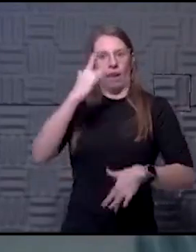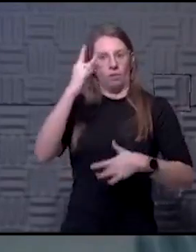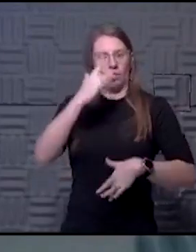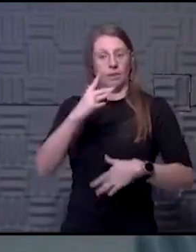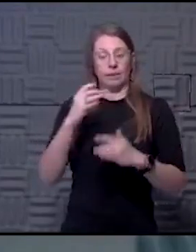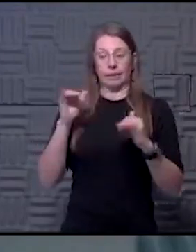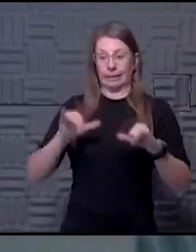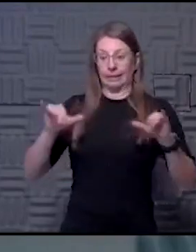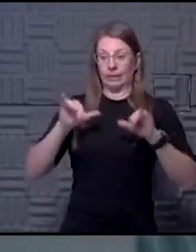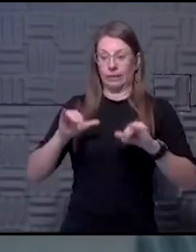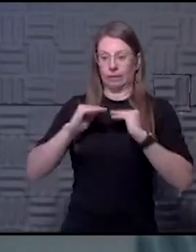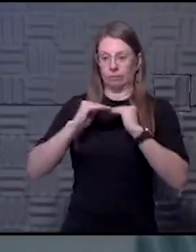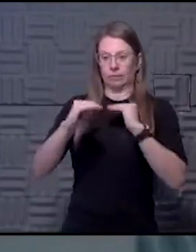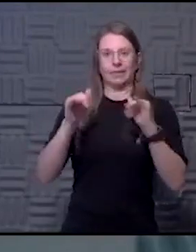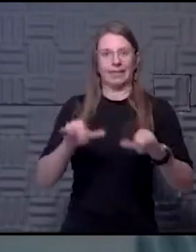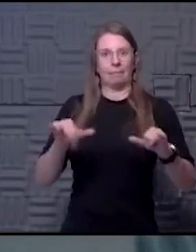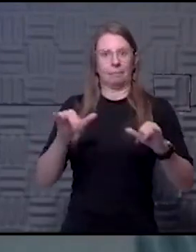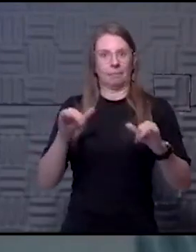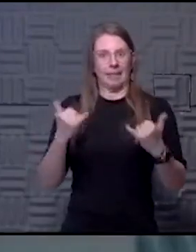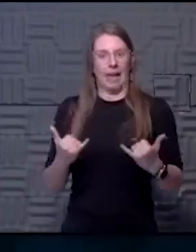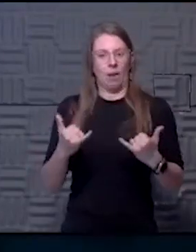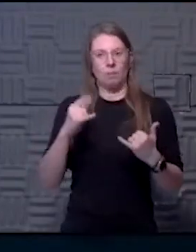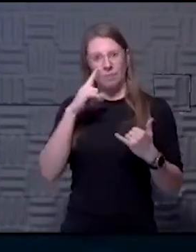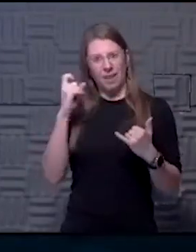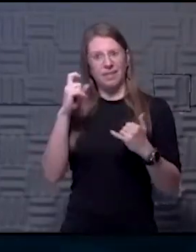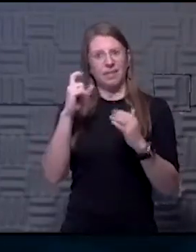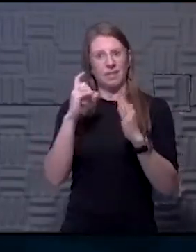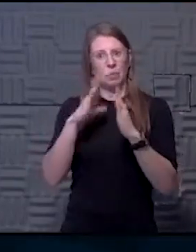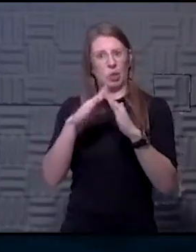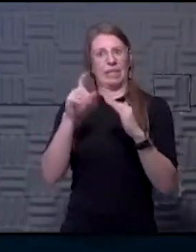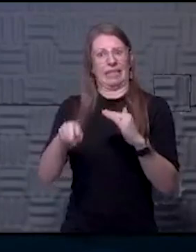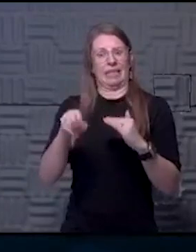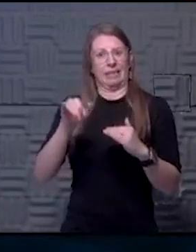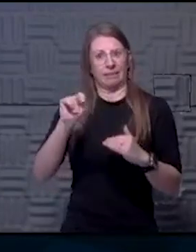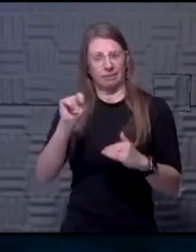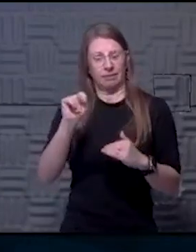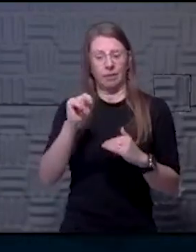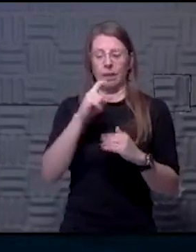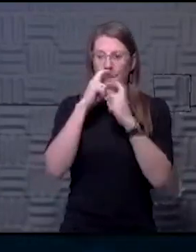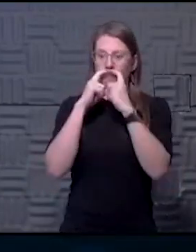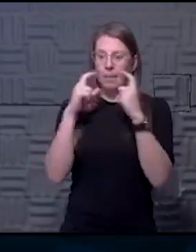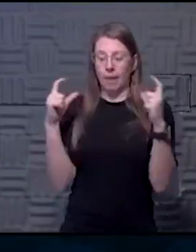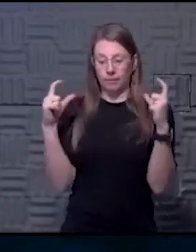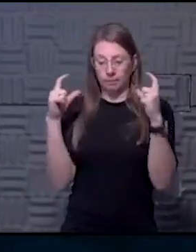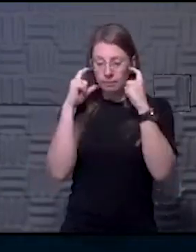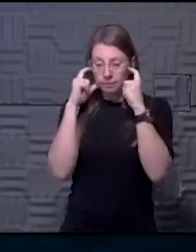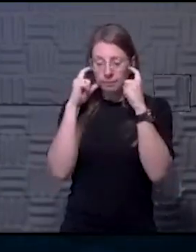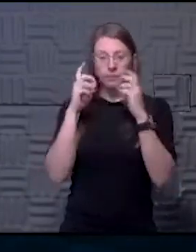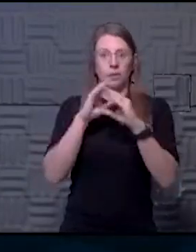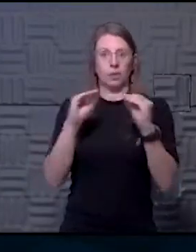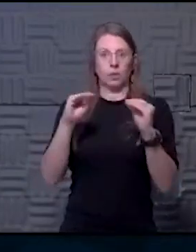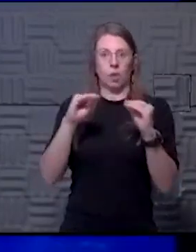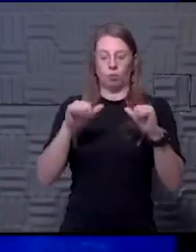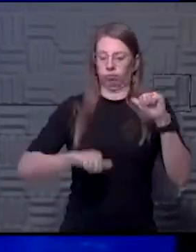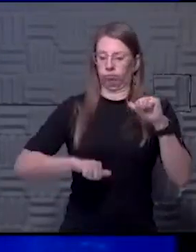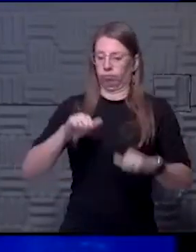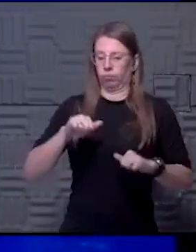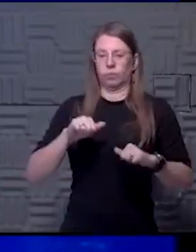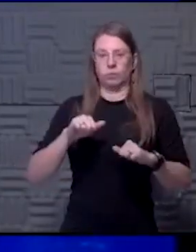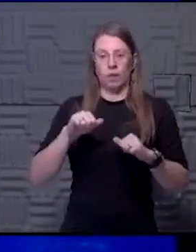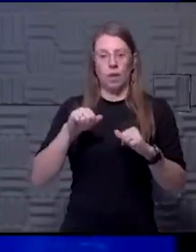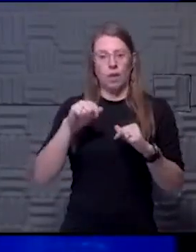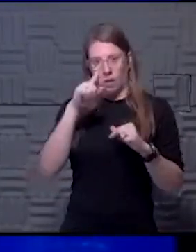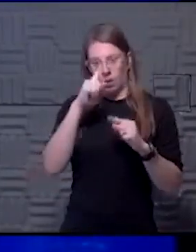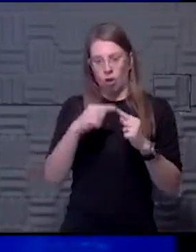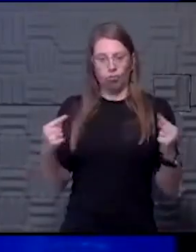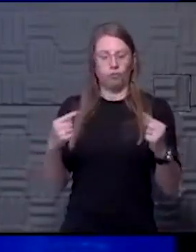consistency now, because our community needs it. Yeah, totally. And I just say mask wearing, there is absolutely no question. There is no